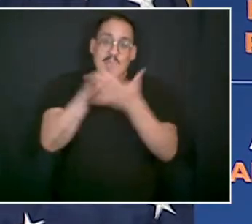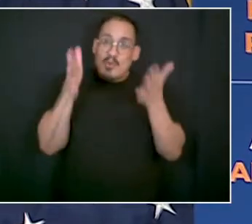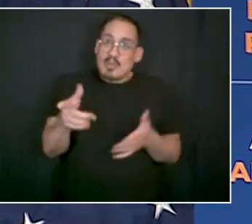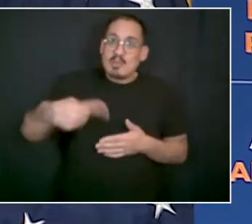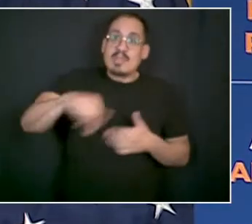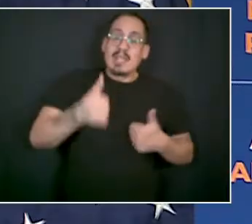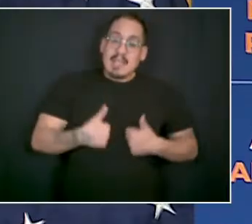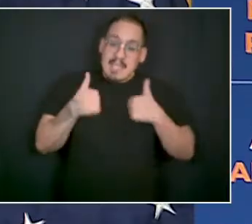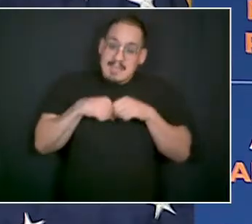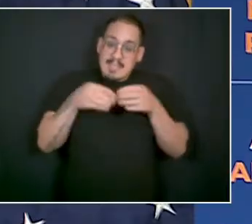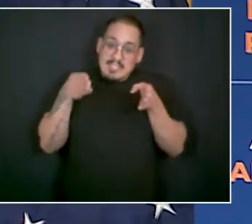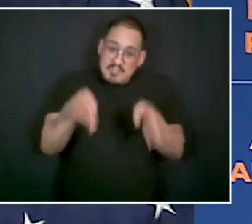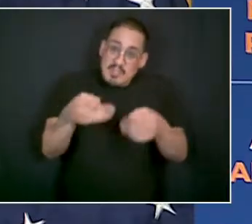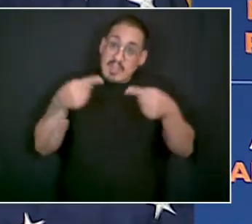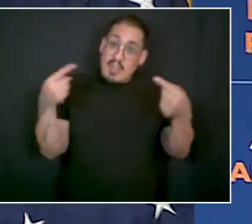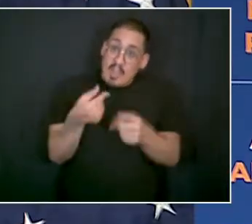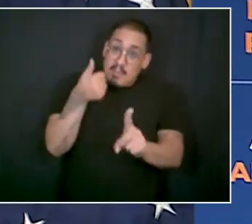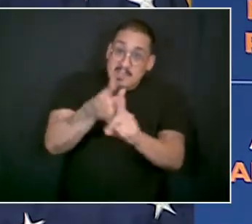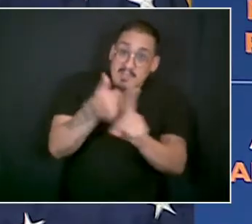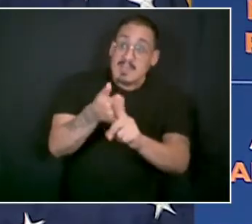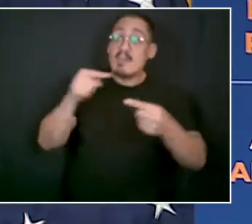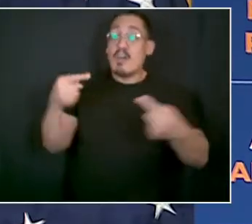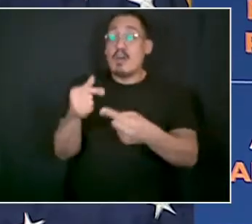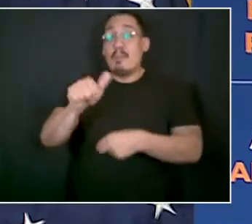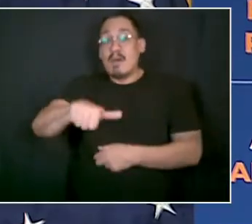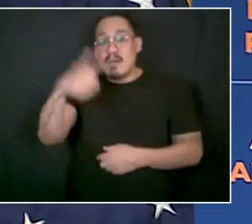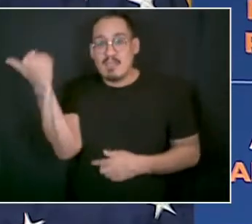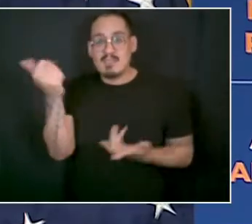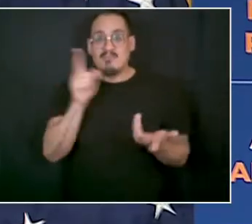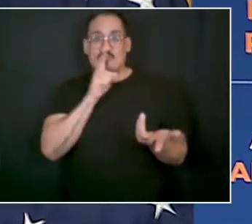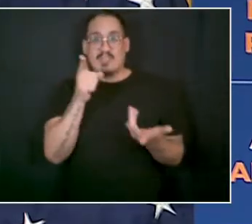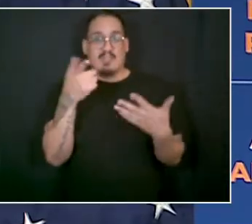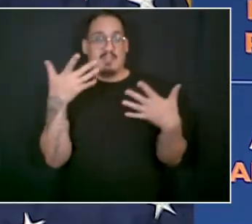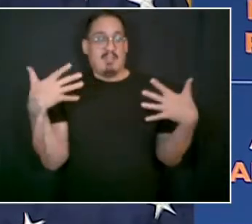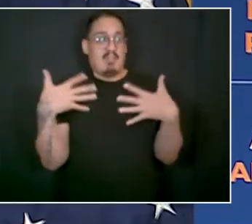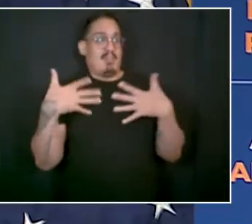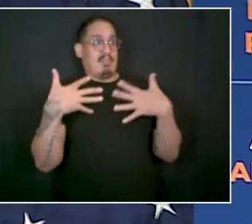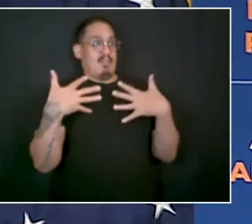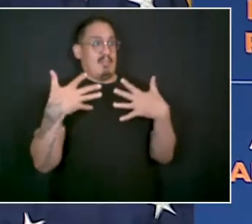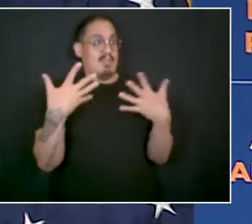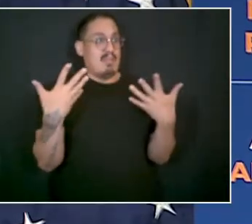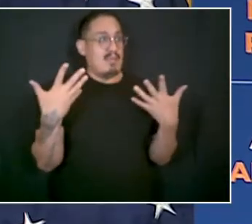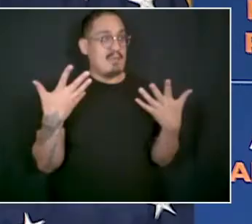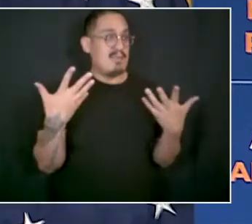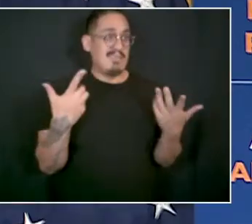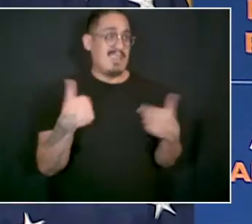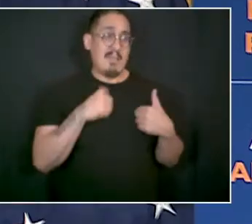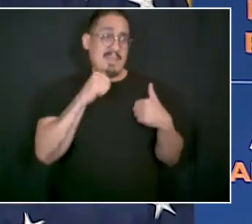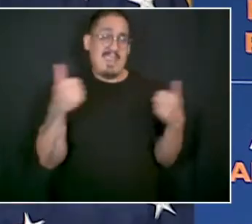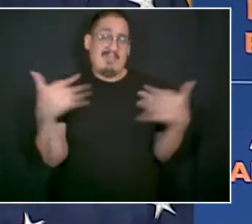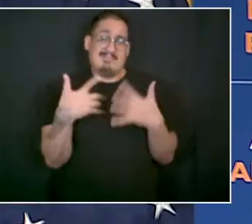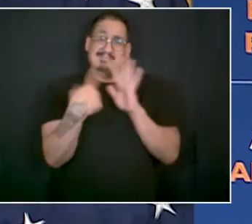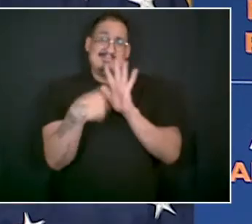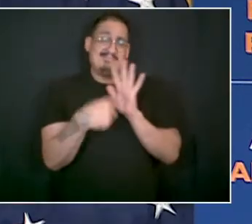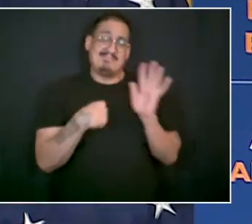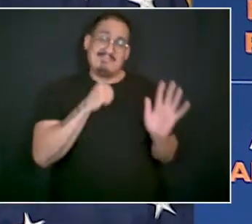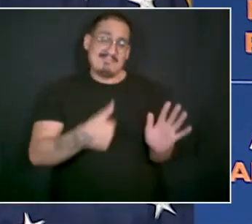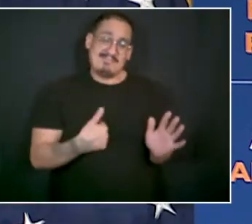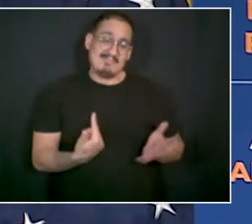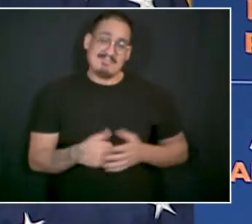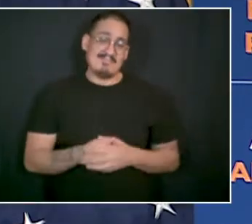harm themselves and harm others merely because I'm afraid of the noise. And the history is gonna show that we are